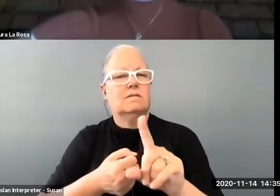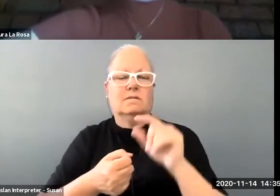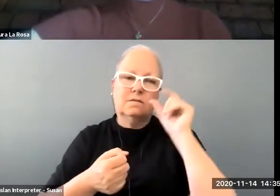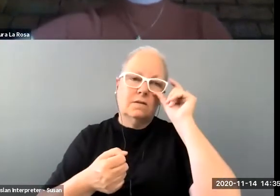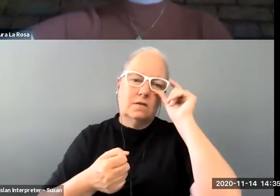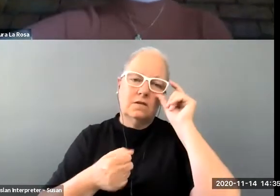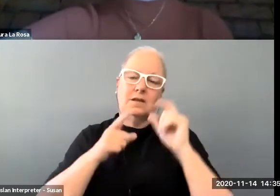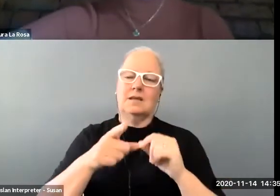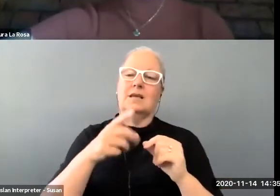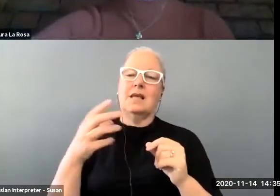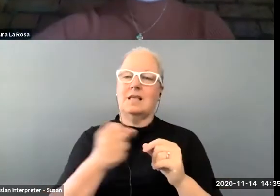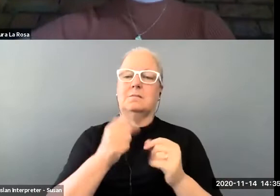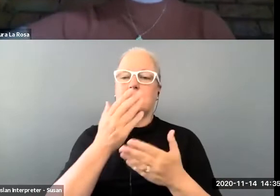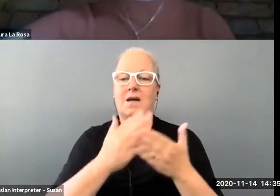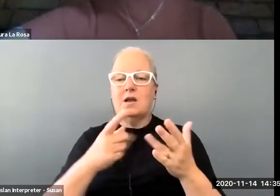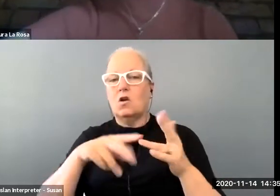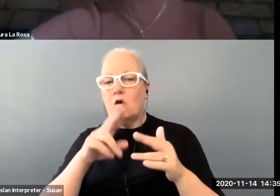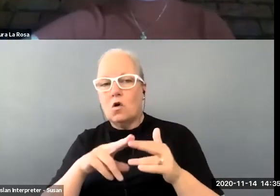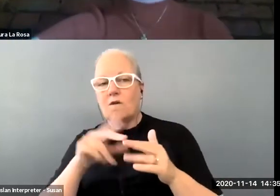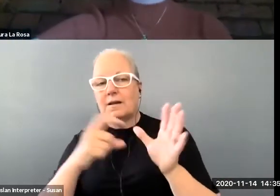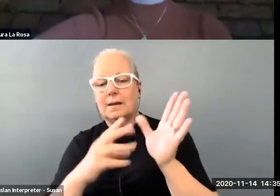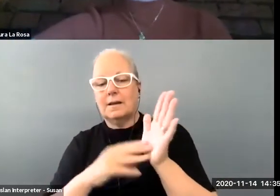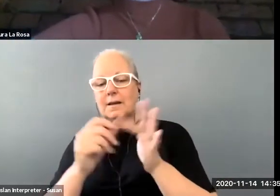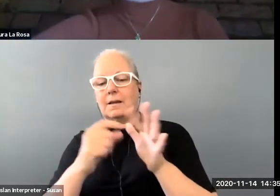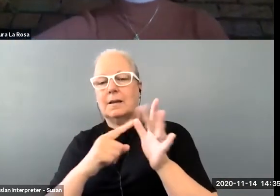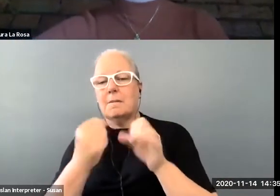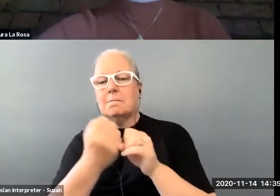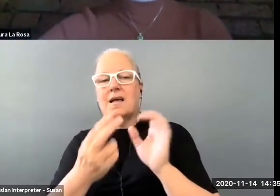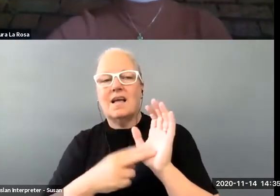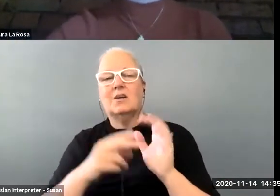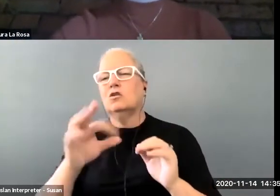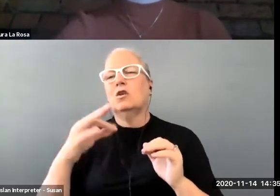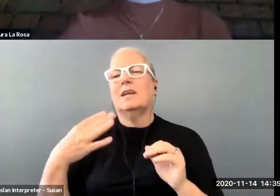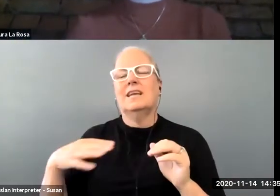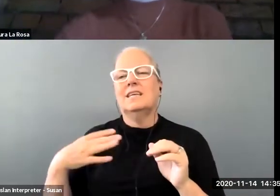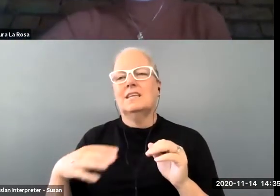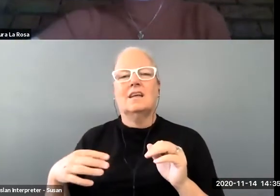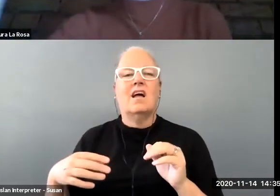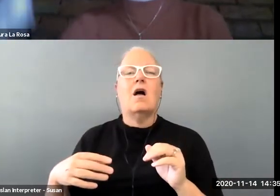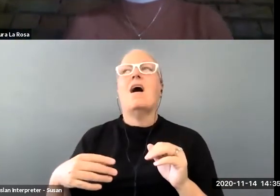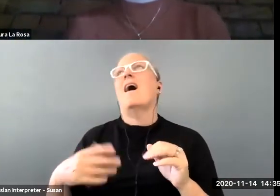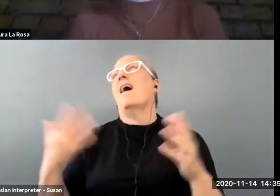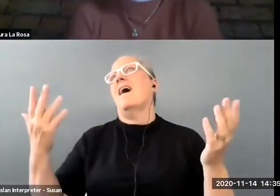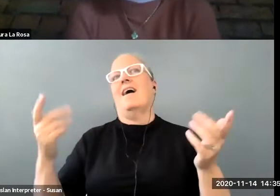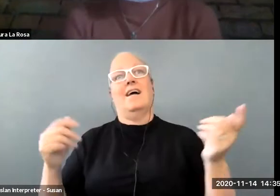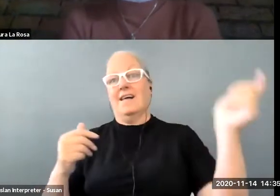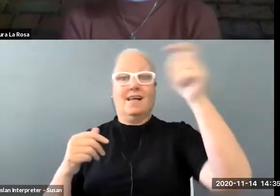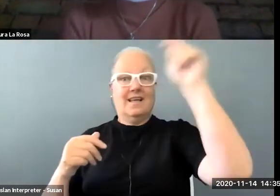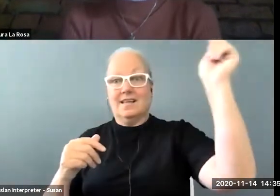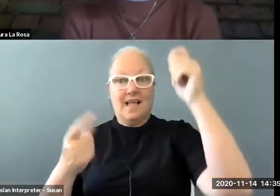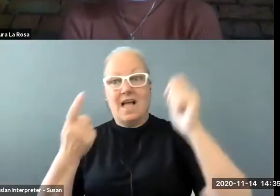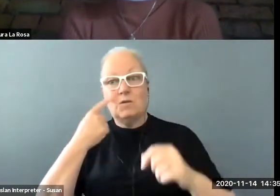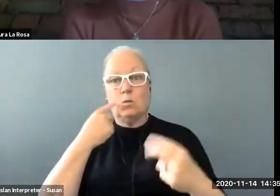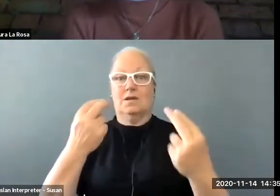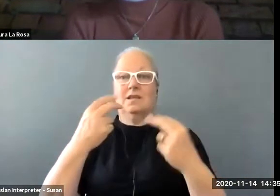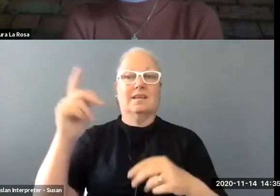unless it's part of the campaign, unless it's central to the campaign, you don't need to kind of wave it and go, hey, look what I'm doing. Right.